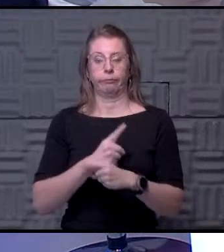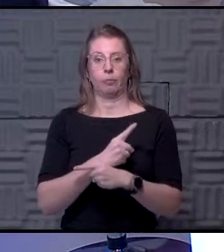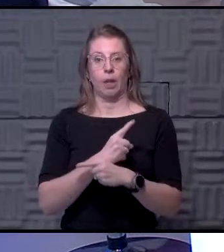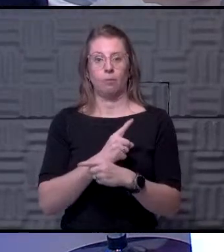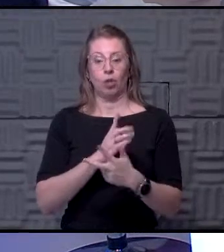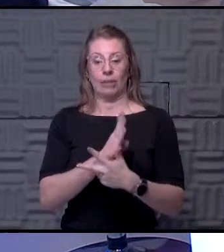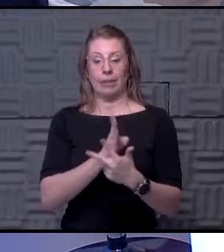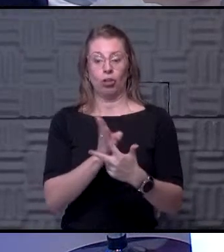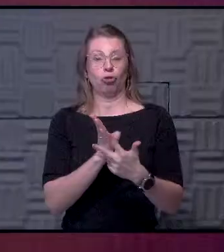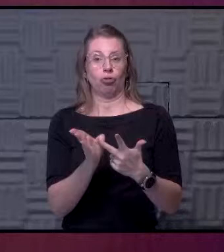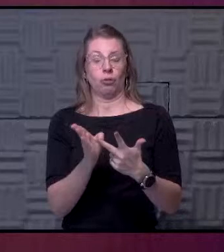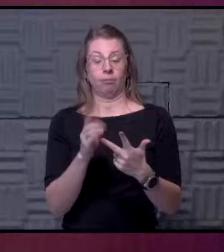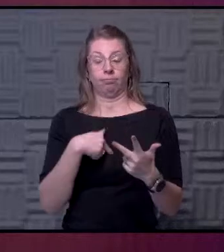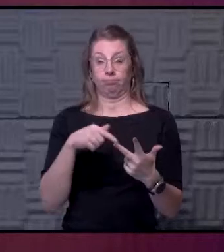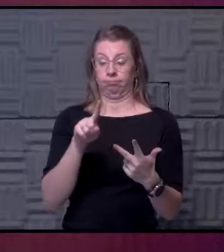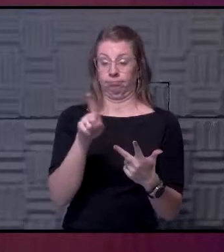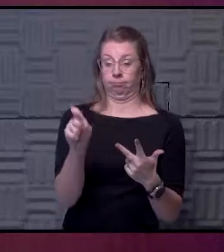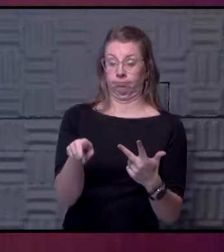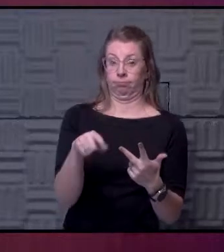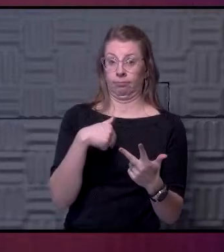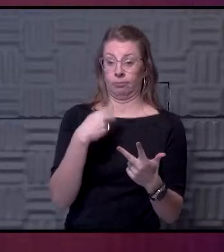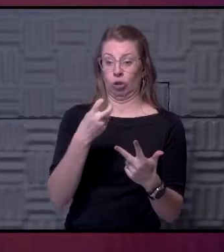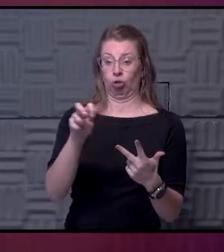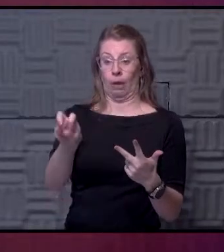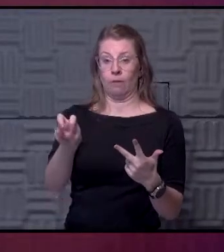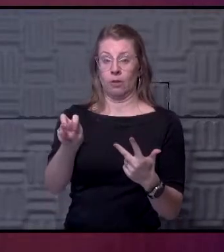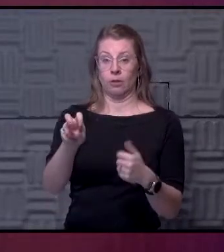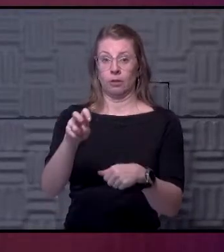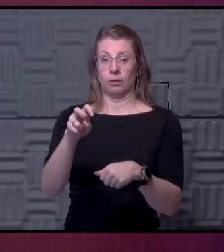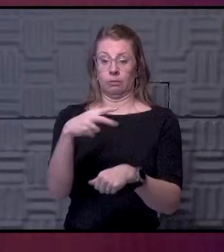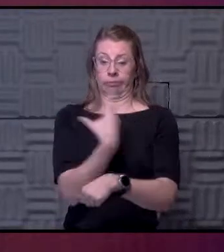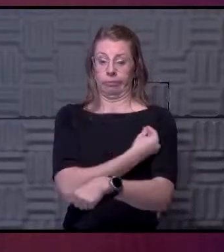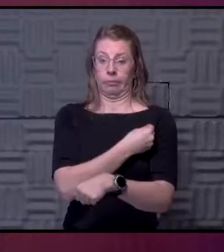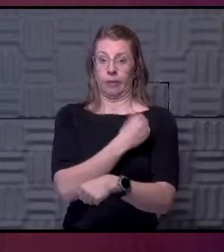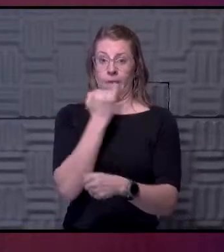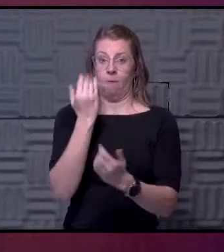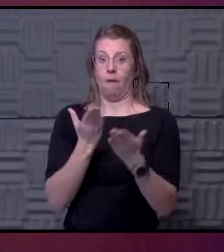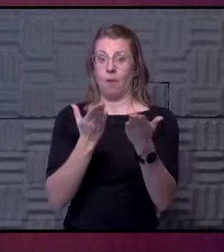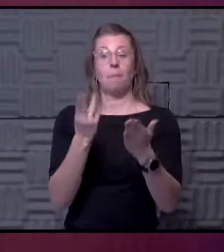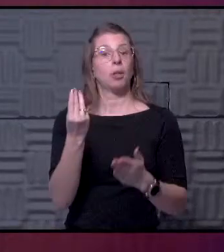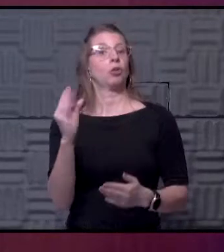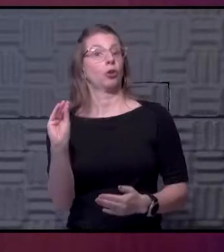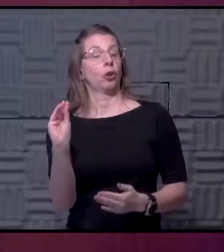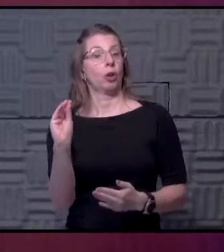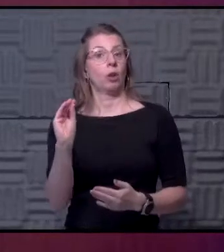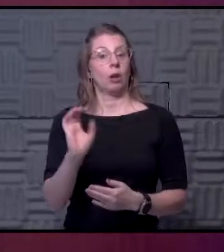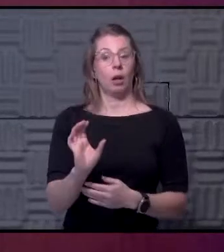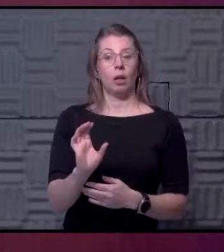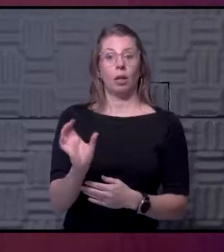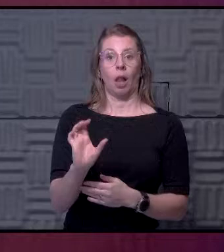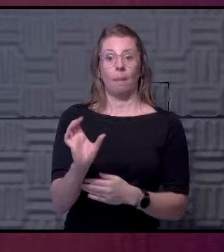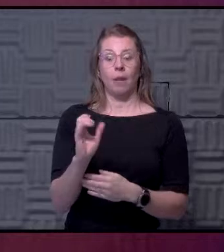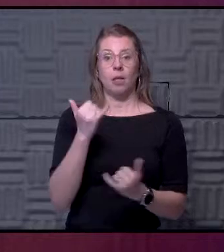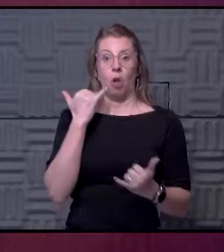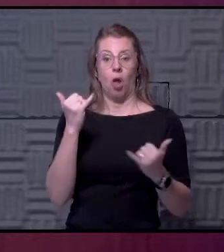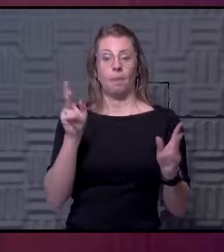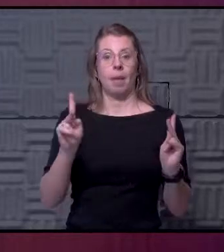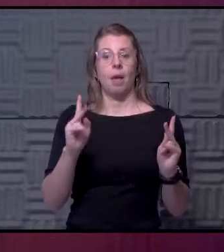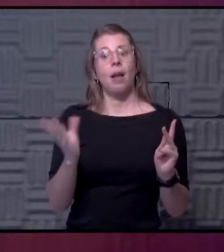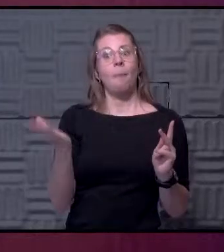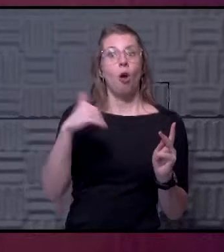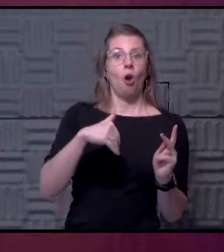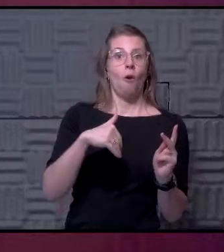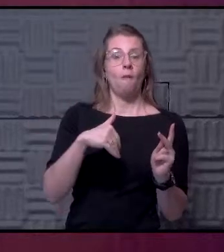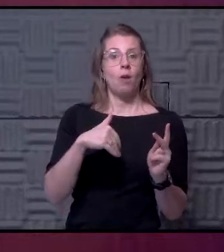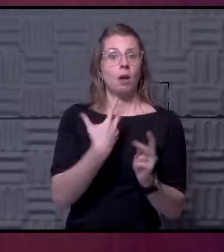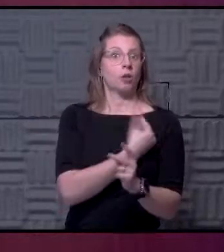and the question is, do I travel to get the shot if I'm offered it? So apparently on the Missouri side, Columbia is calling people and saying, come on